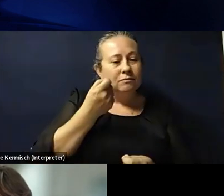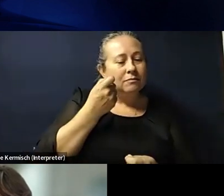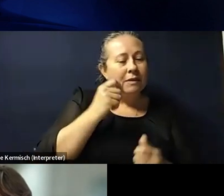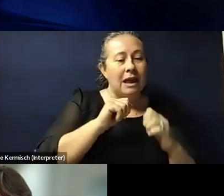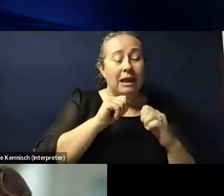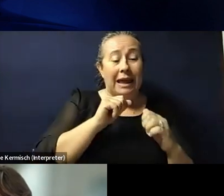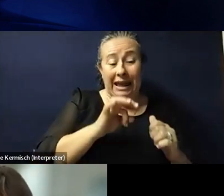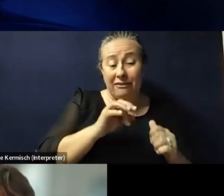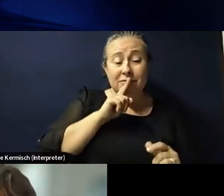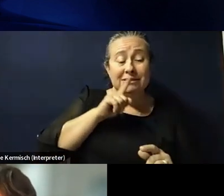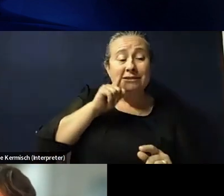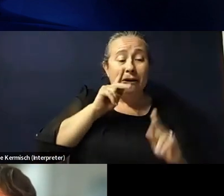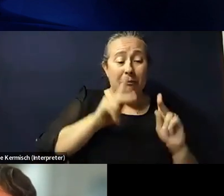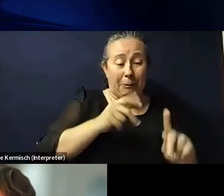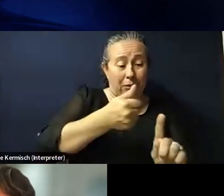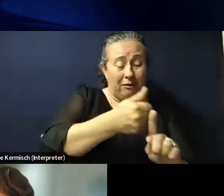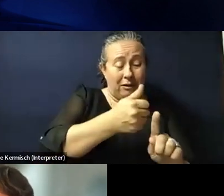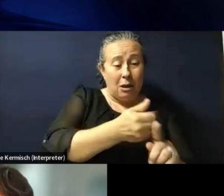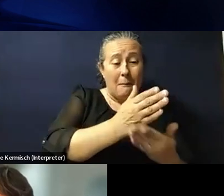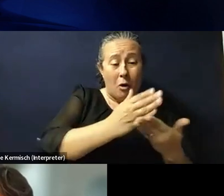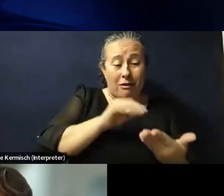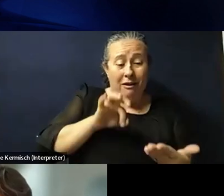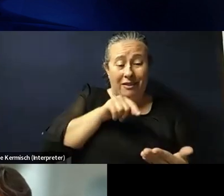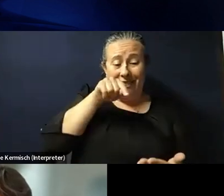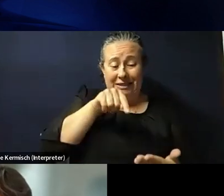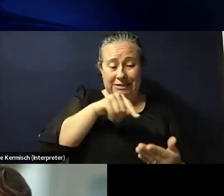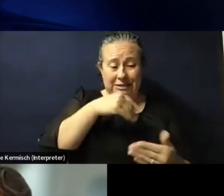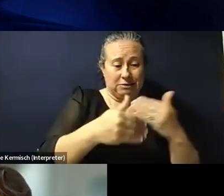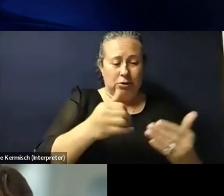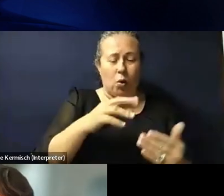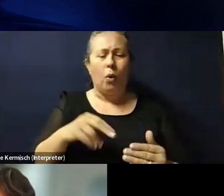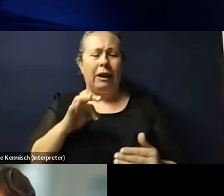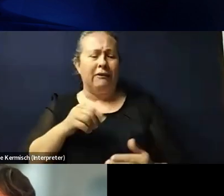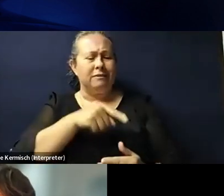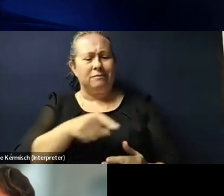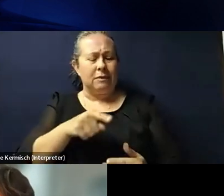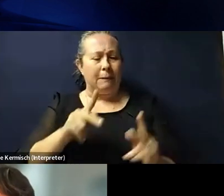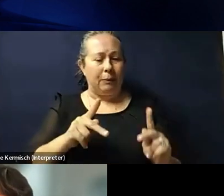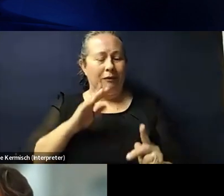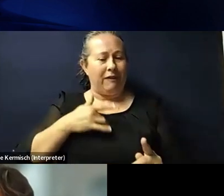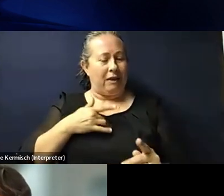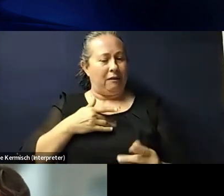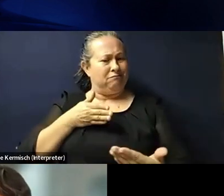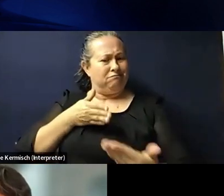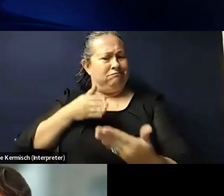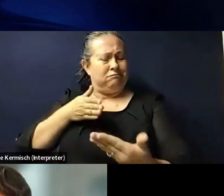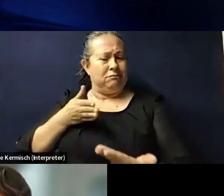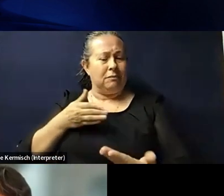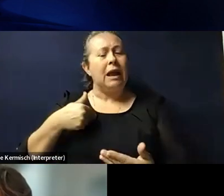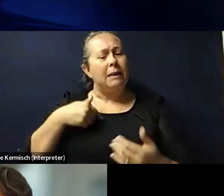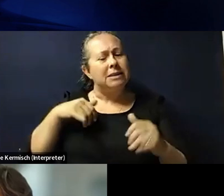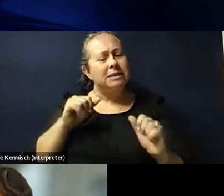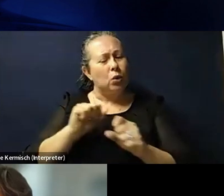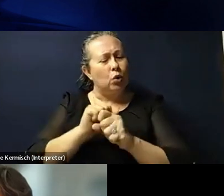part of this medicalizing aspect or they resisted against it. And this is, I'm still working on